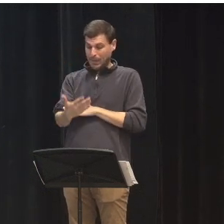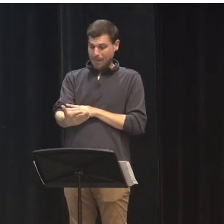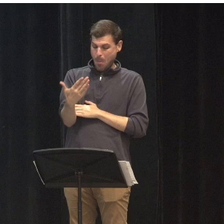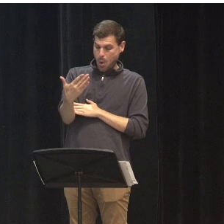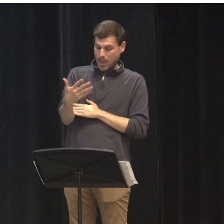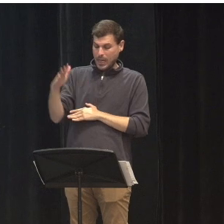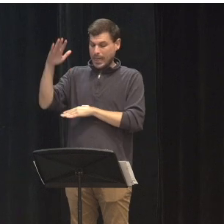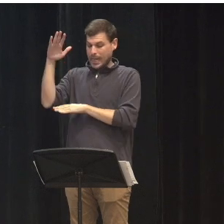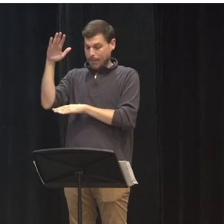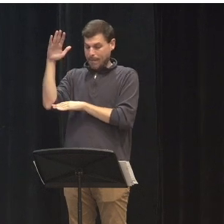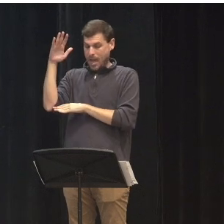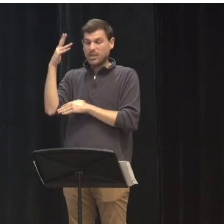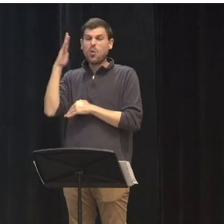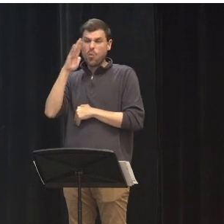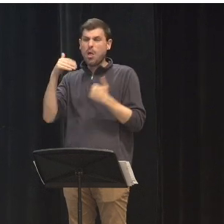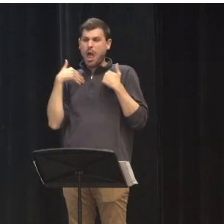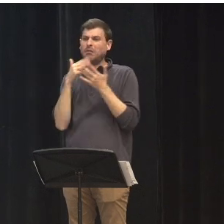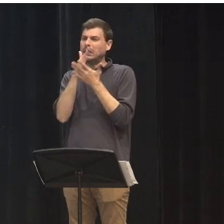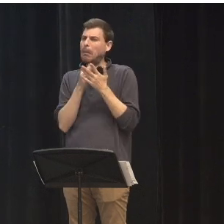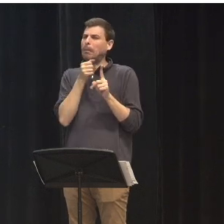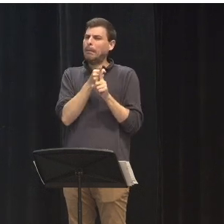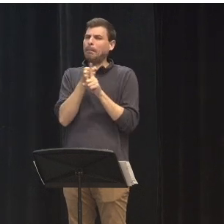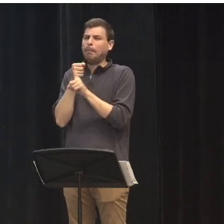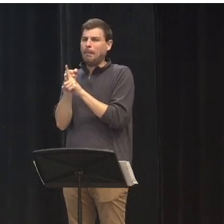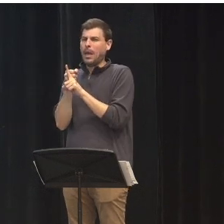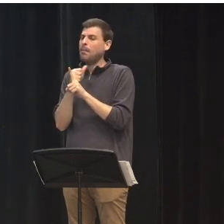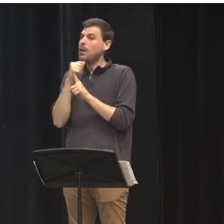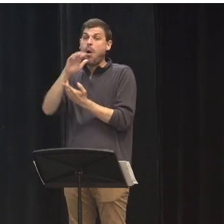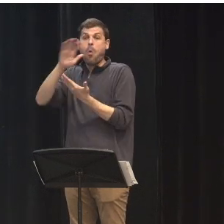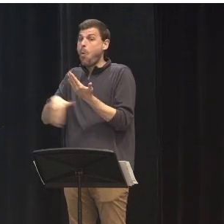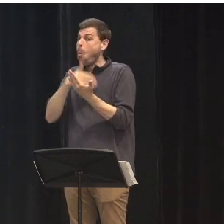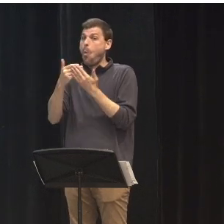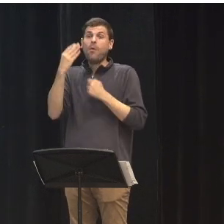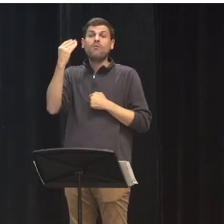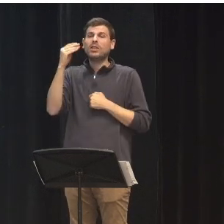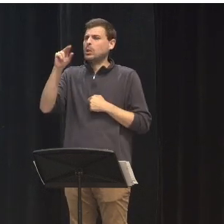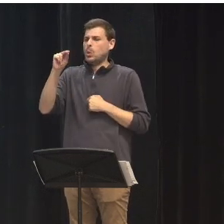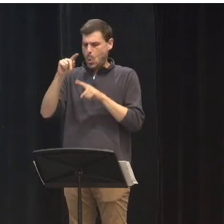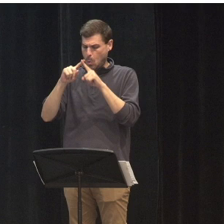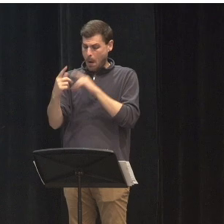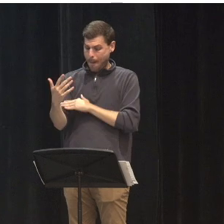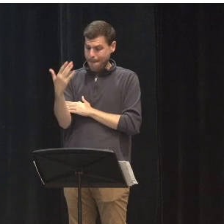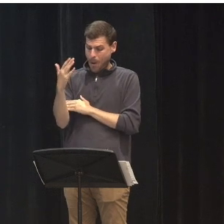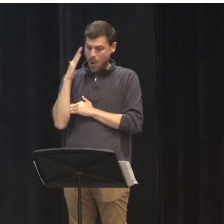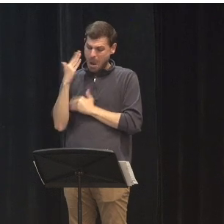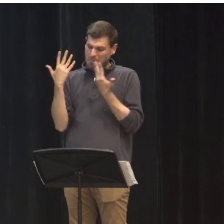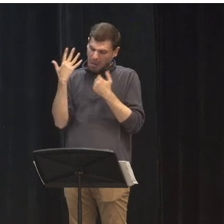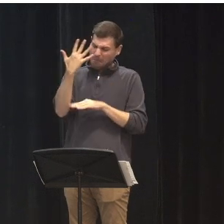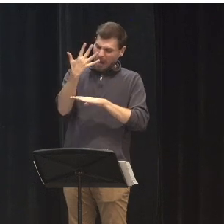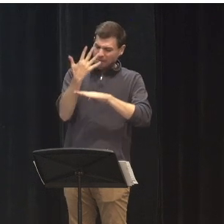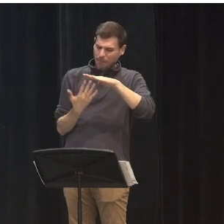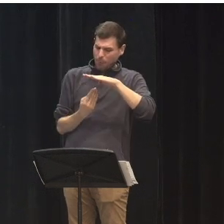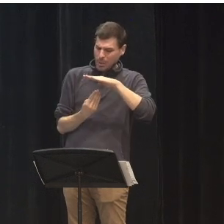the midday, all analyzed periods would be significantly impacted. And pedestrians also in terms of the